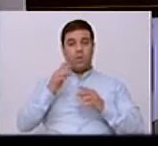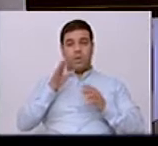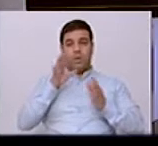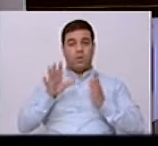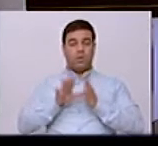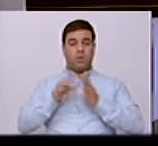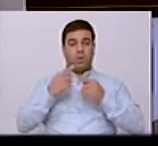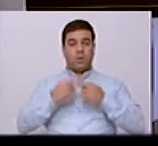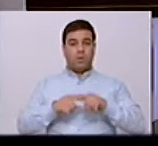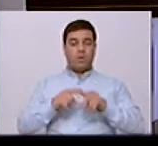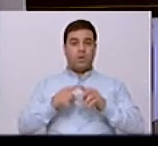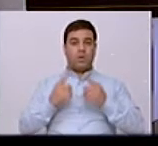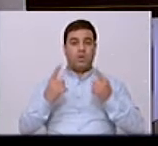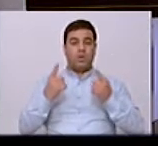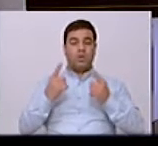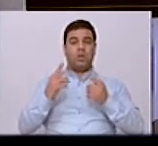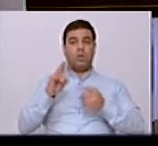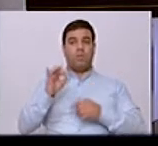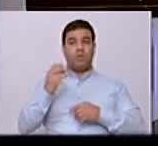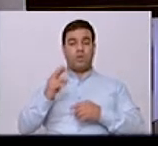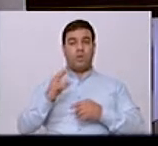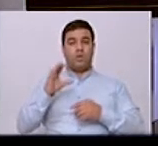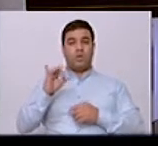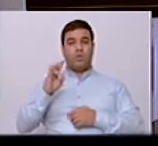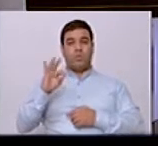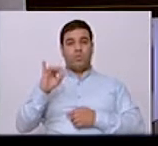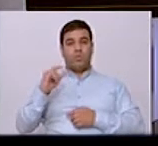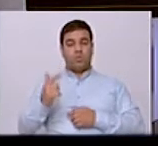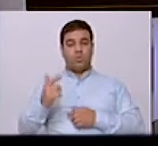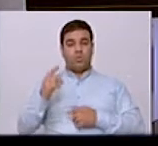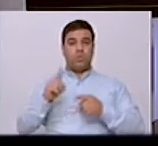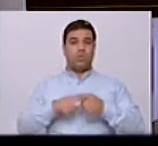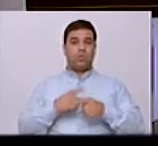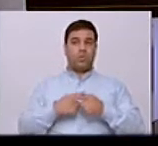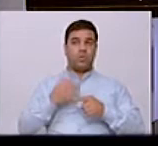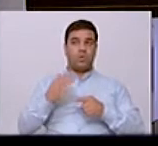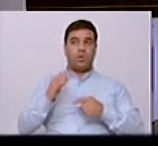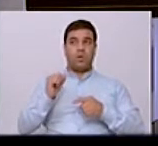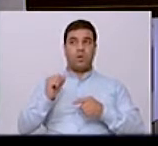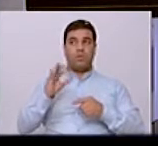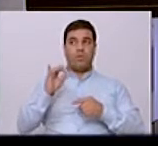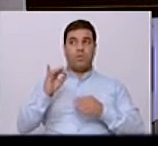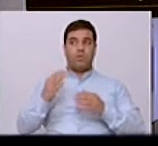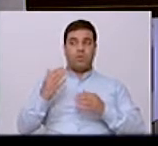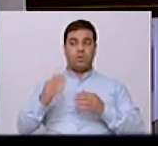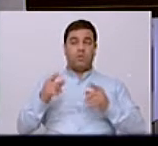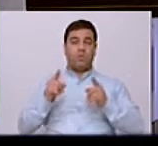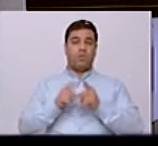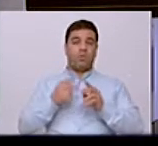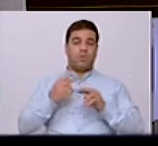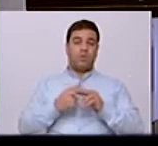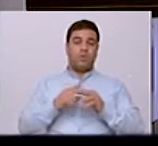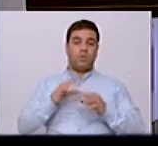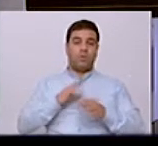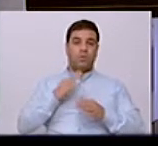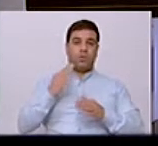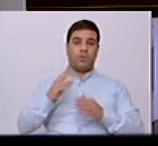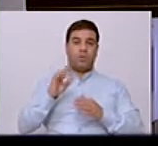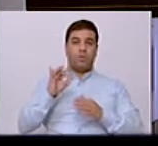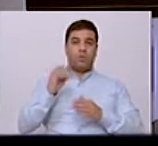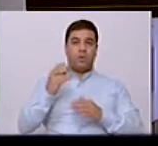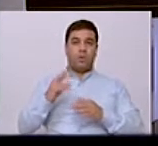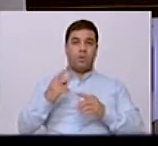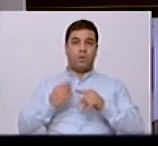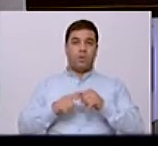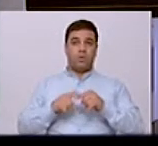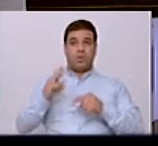sanoatining yirik kompaniyalari Samsung yoki bo'lmasam avtomobil sozlikda ham yetakchi bo'lgan kompaniyalar